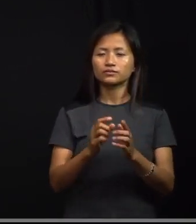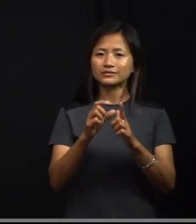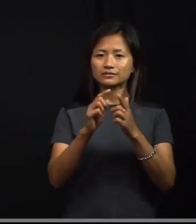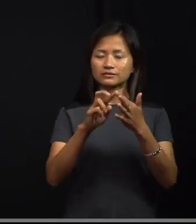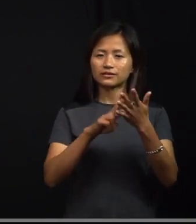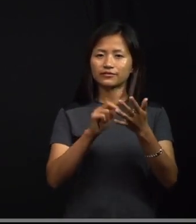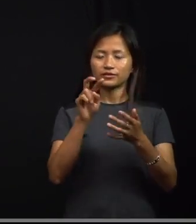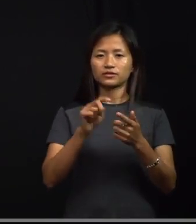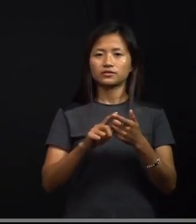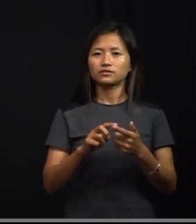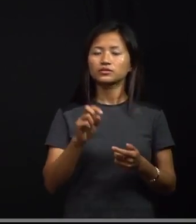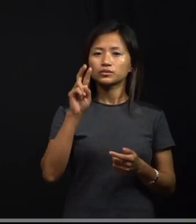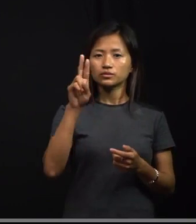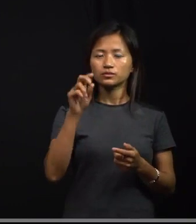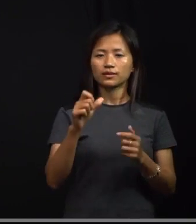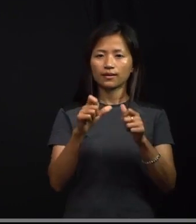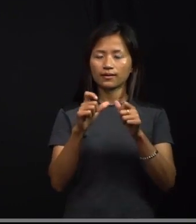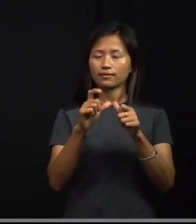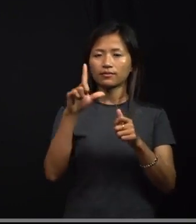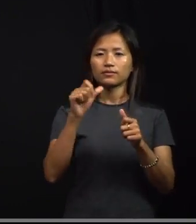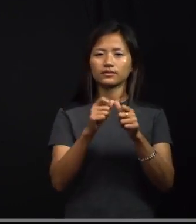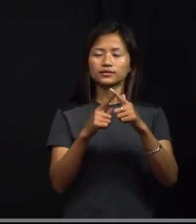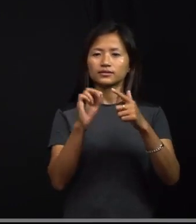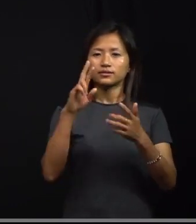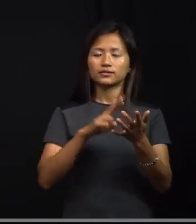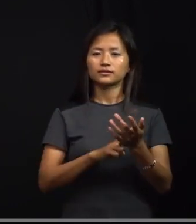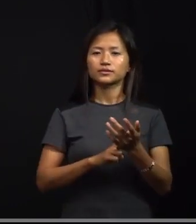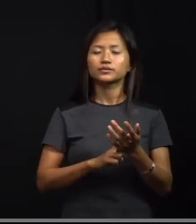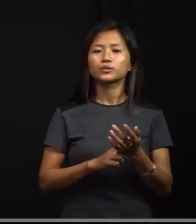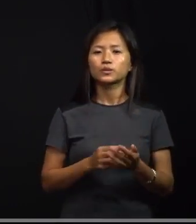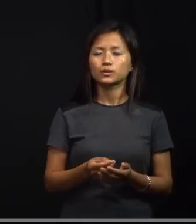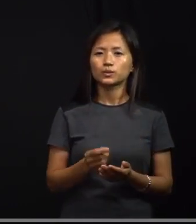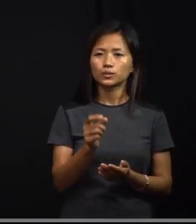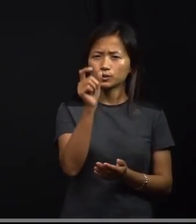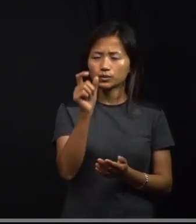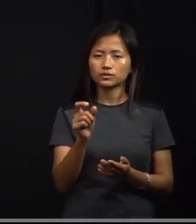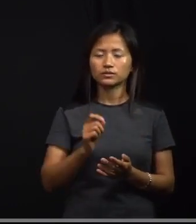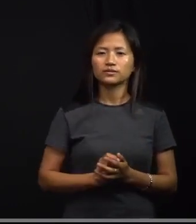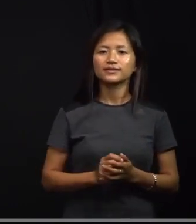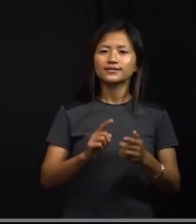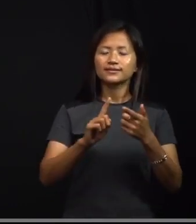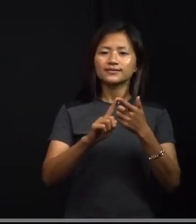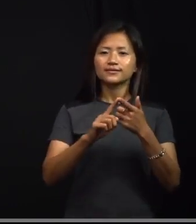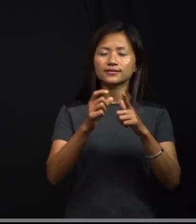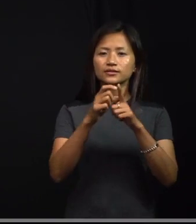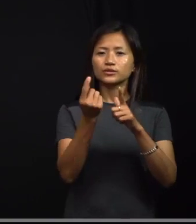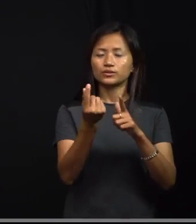from two Latin words. So those are educatum,